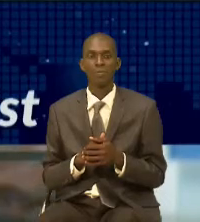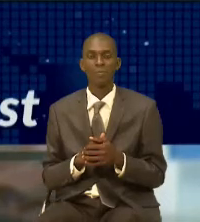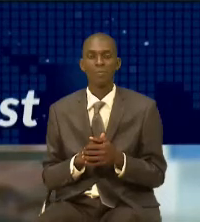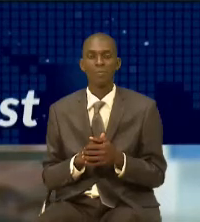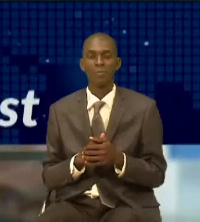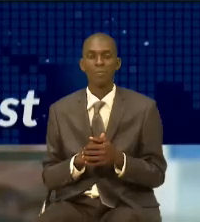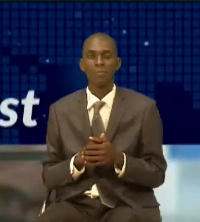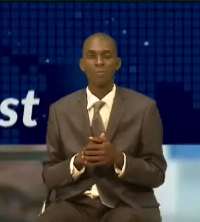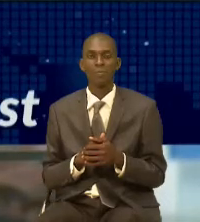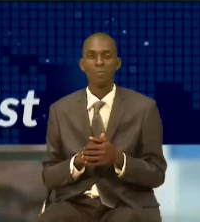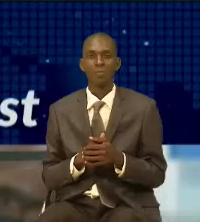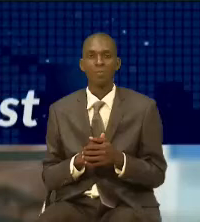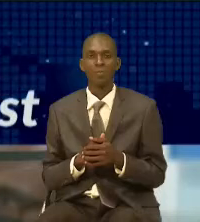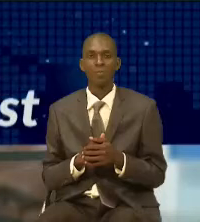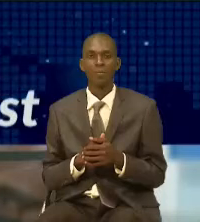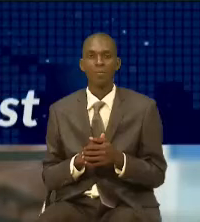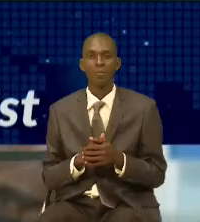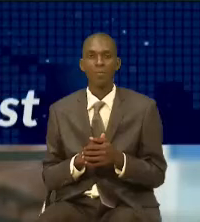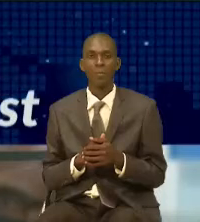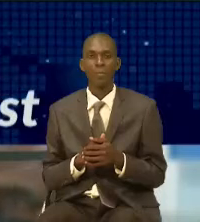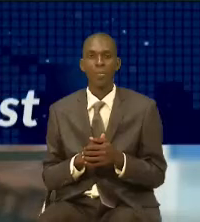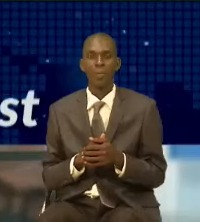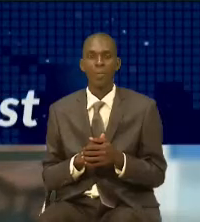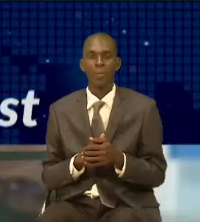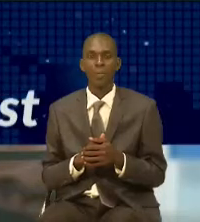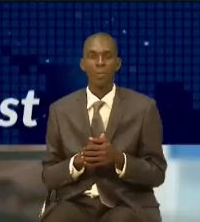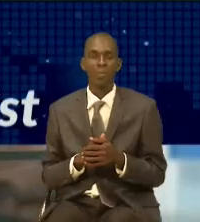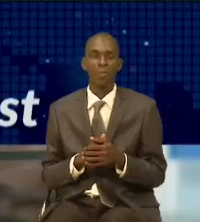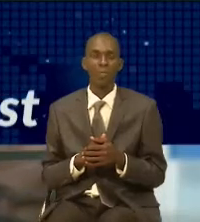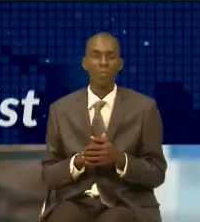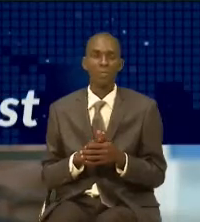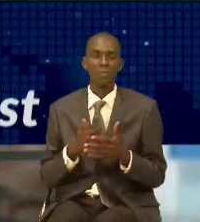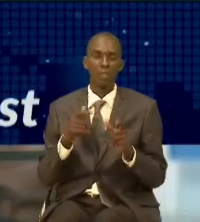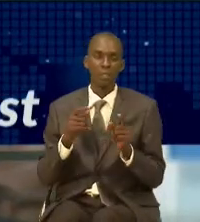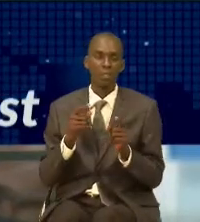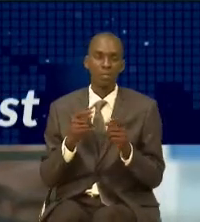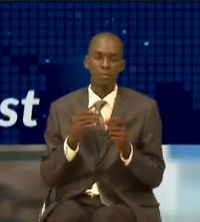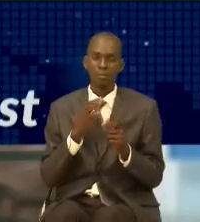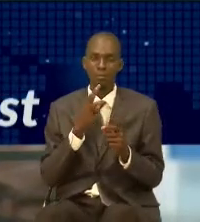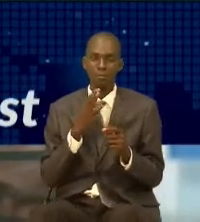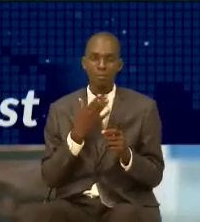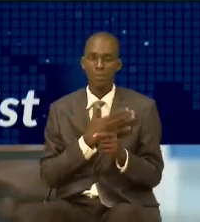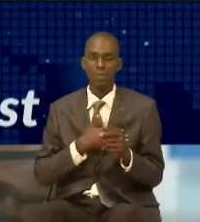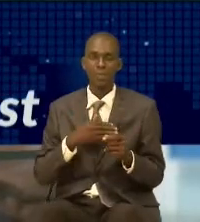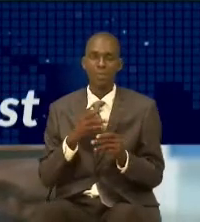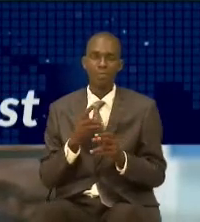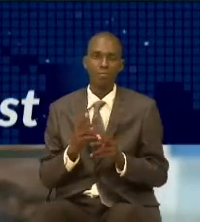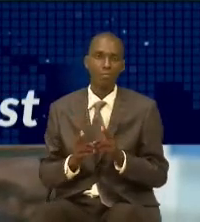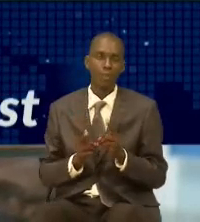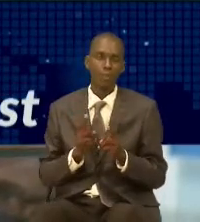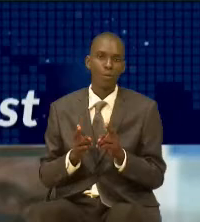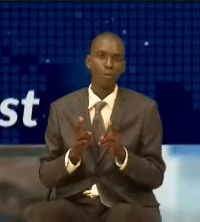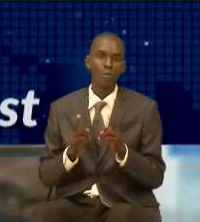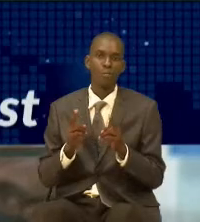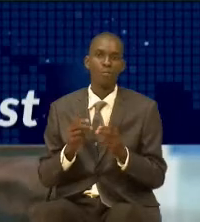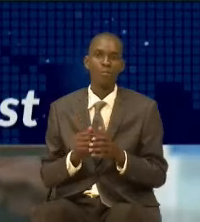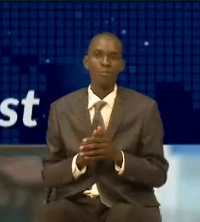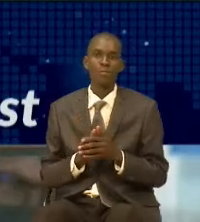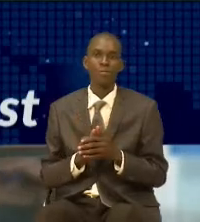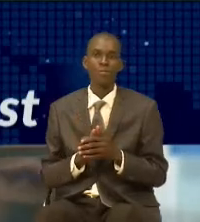all the sectors that are not true yet please let's hurry up and let those who are true join to